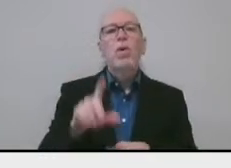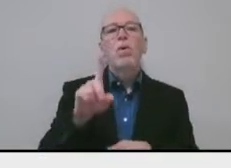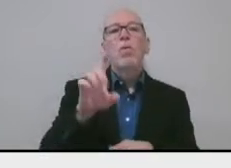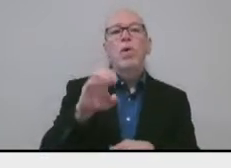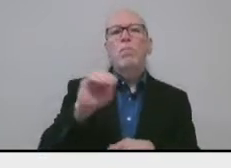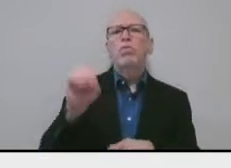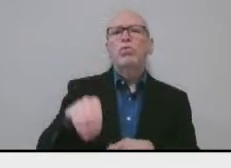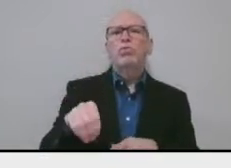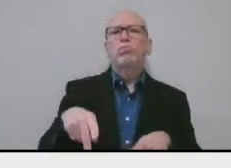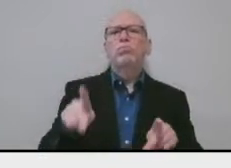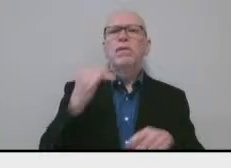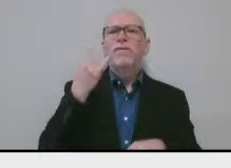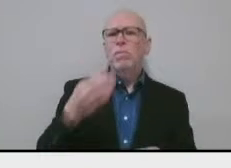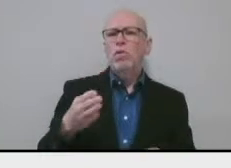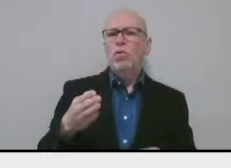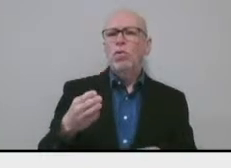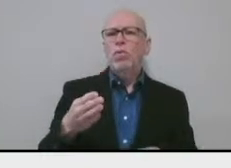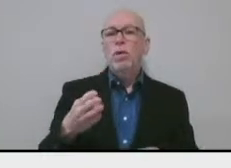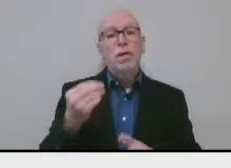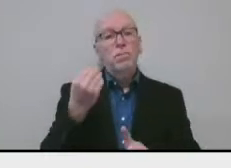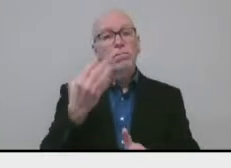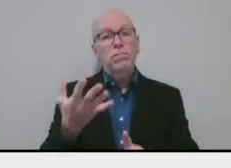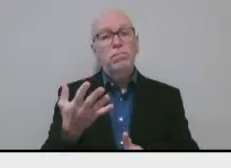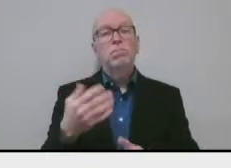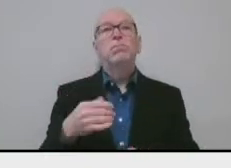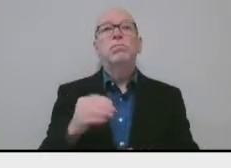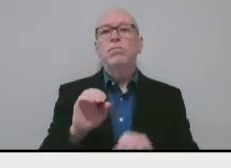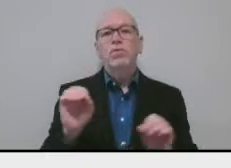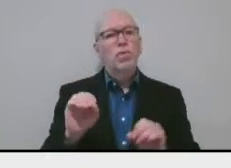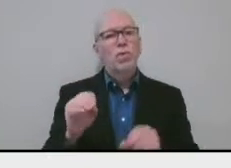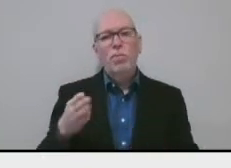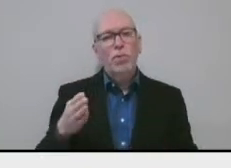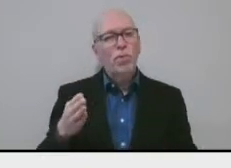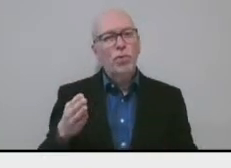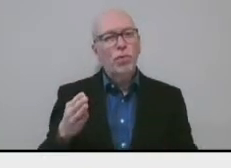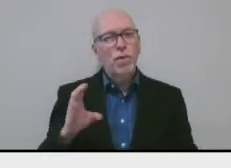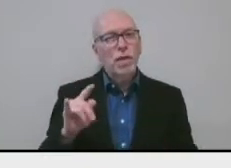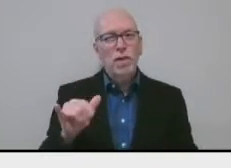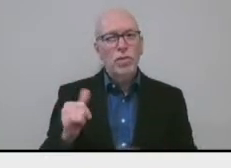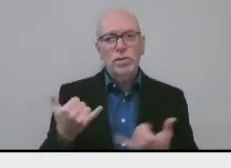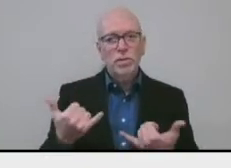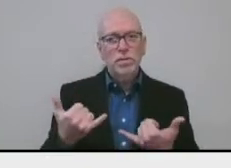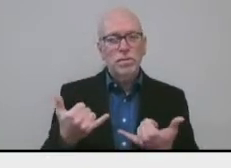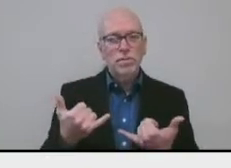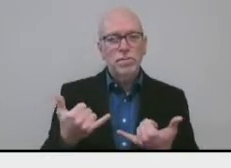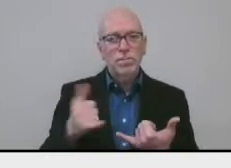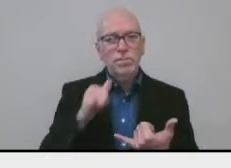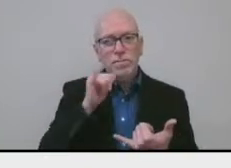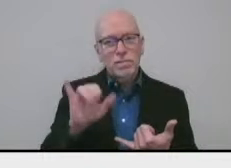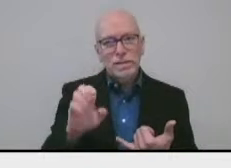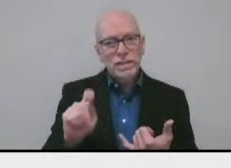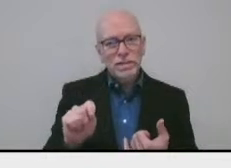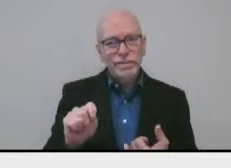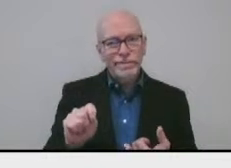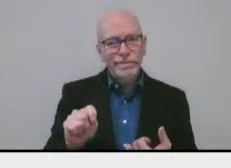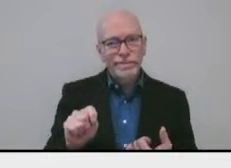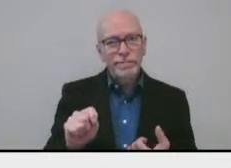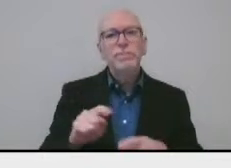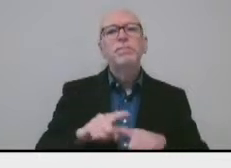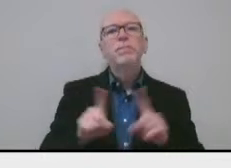in blue. And spoiler alert, there are no blue counties as far as Not yet. not yet, exactly, but we